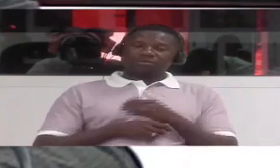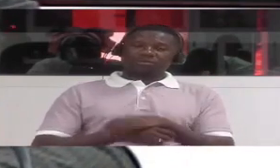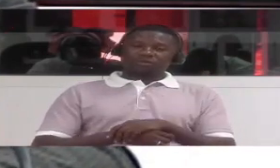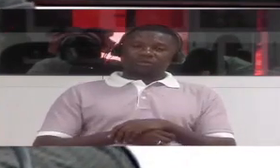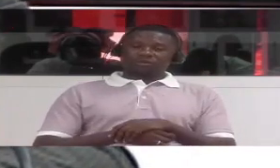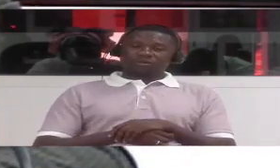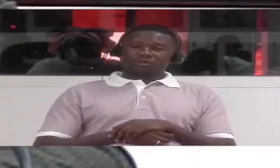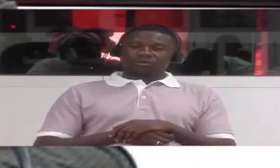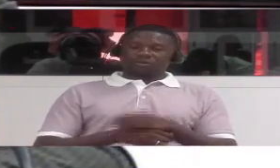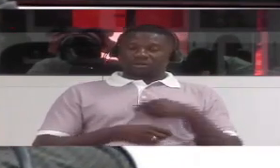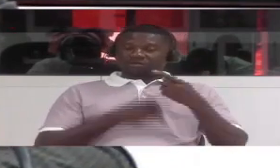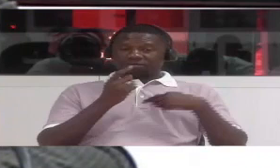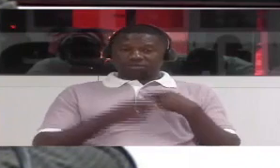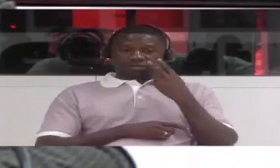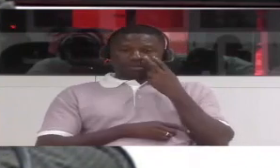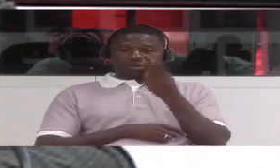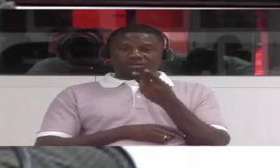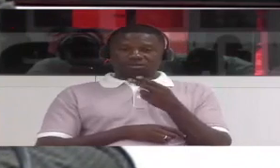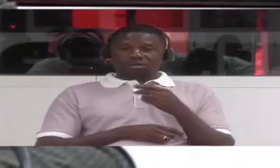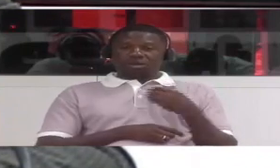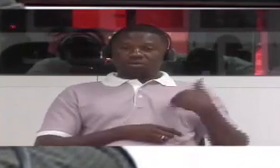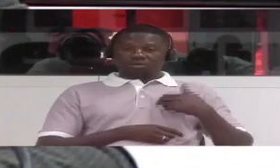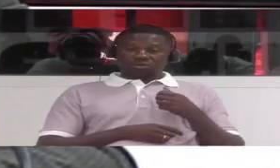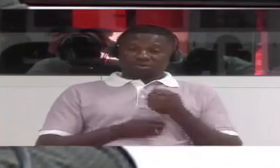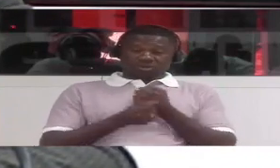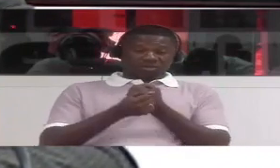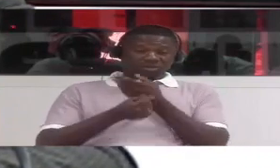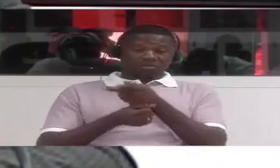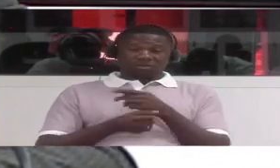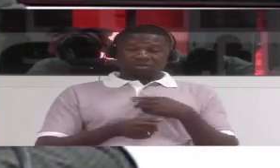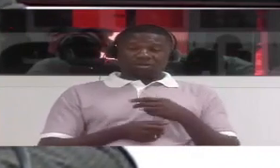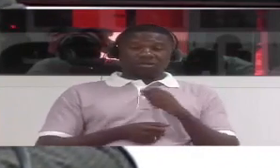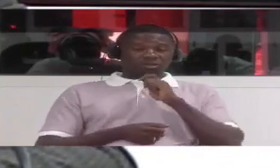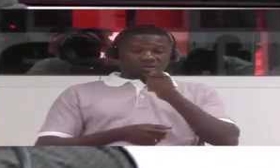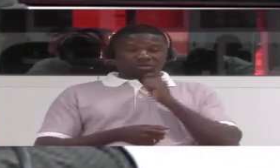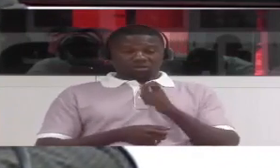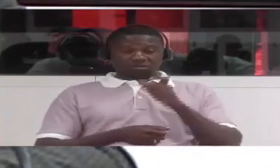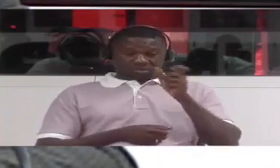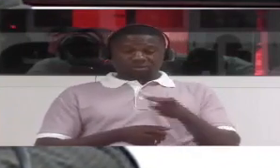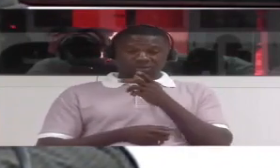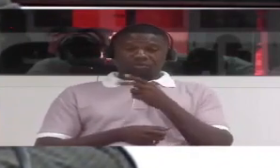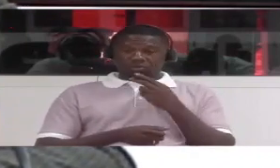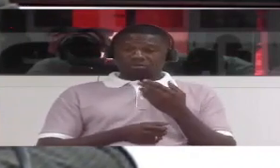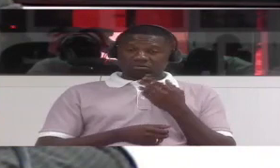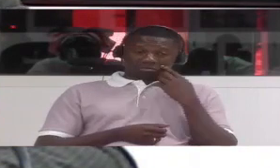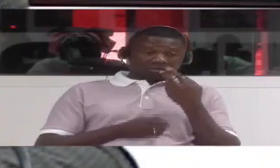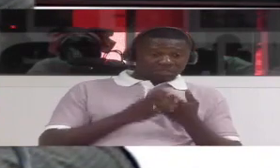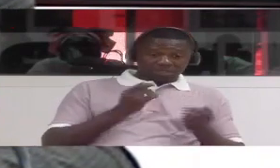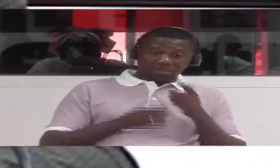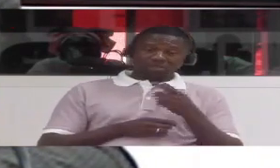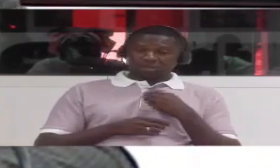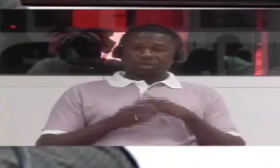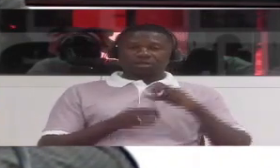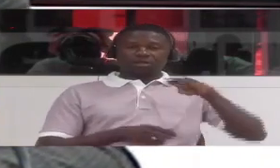She took care of me. I later saw detainees who were fellow journalists who were missing, actually, and in the likes of Malik Mboub, Lamin